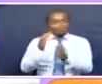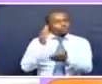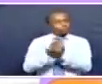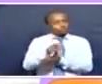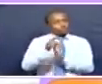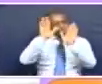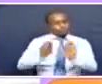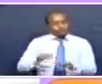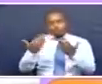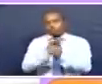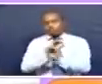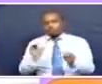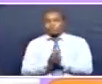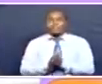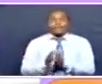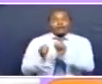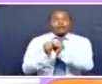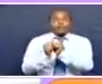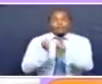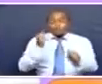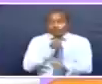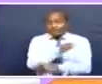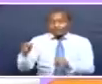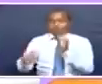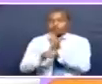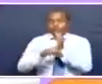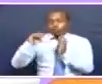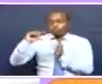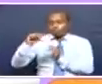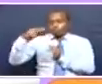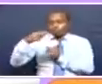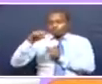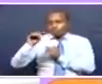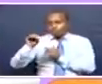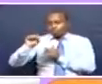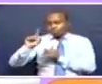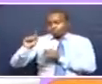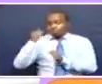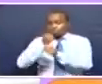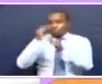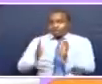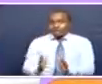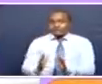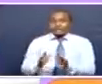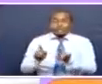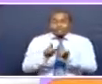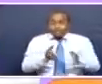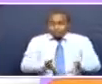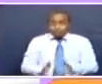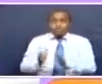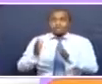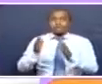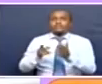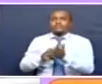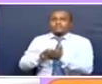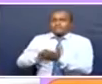of these actually are what we'd call ghost workers. They are hidden under the name casual. And even the way the salaries are paid for the cashiers, because they're not on the